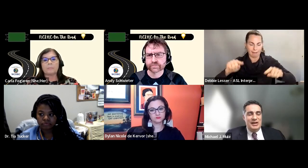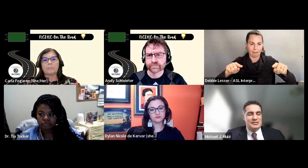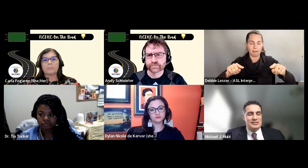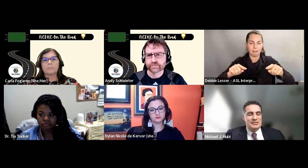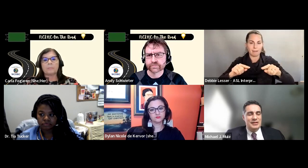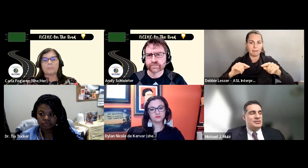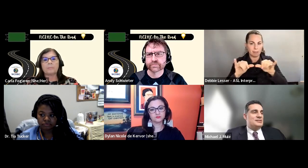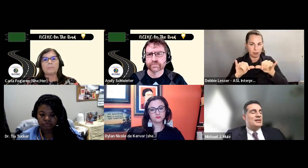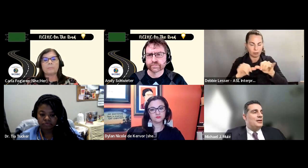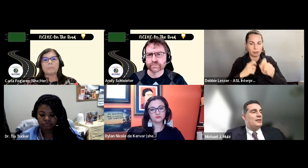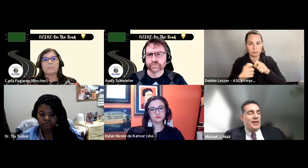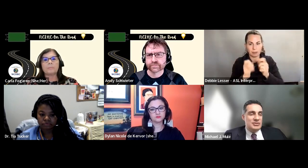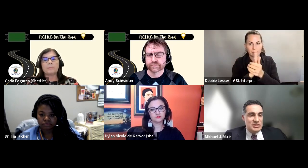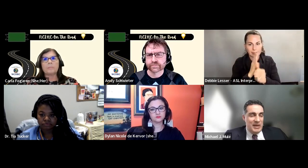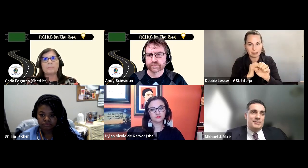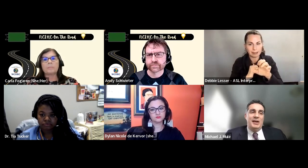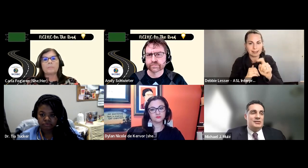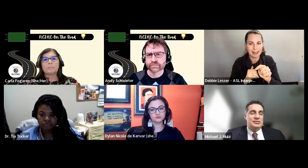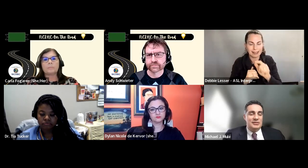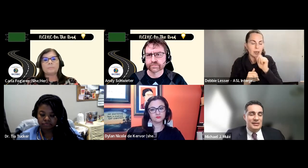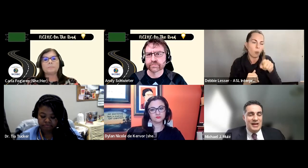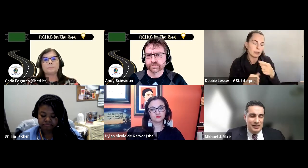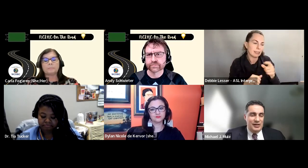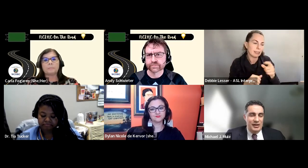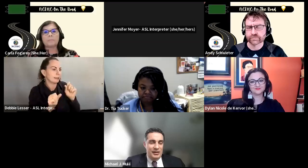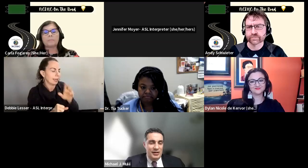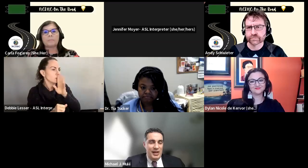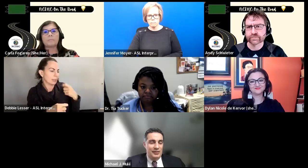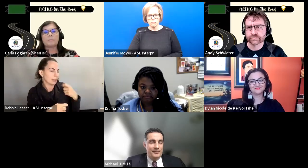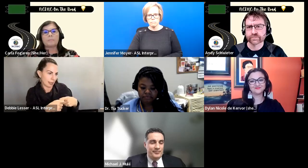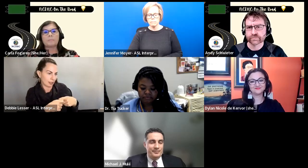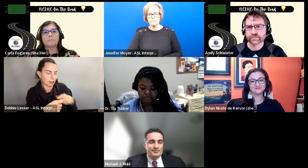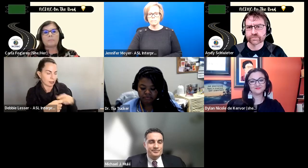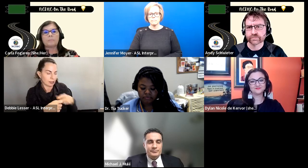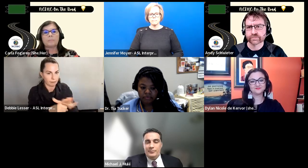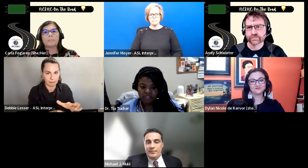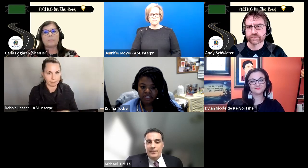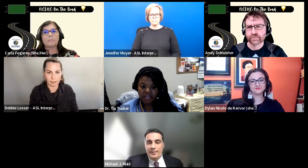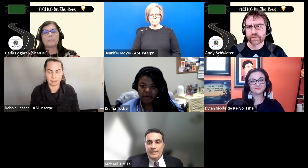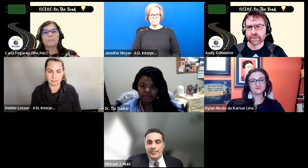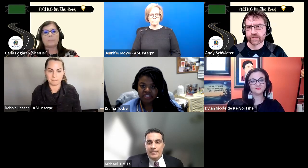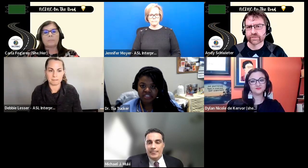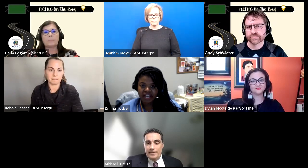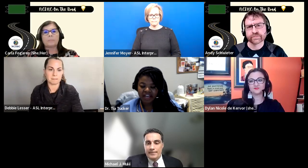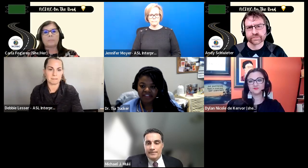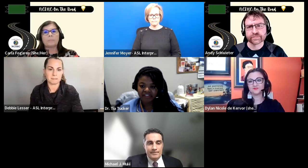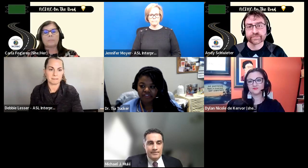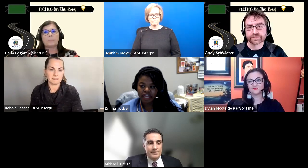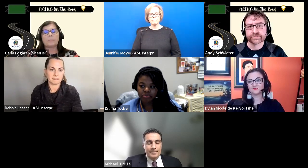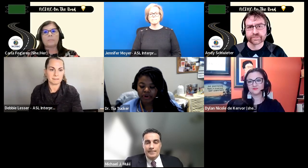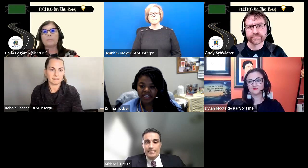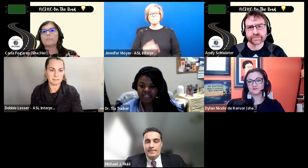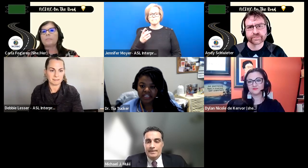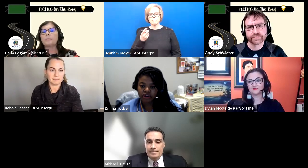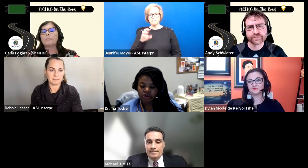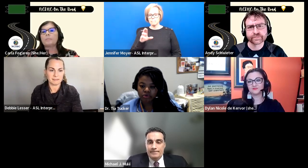skill sets, not just, can she speak Spanish? That's not going to cut it again. I was just going to add that I feel